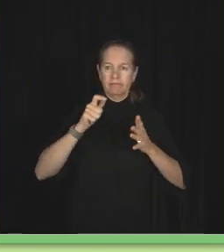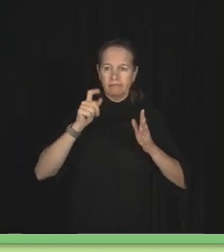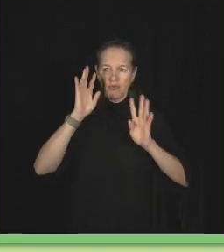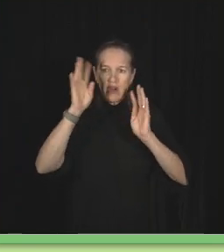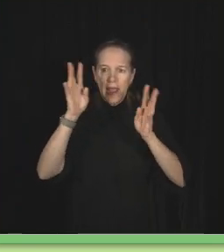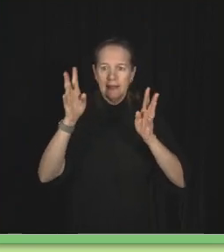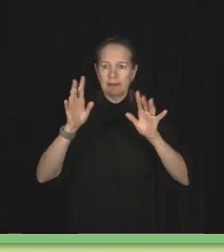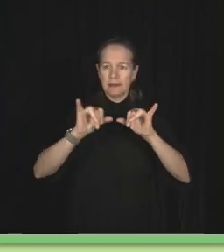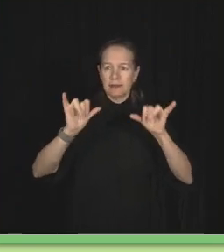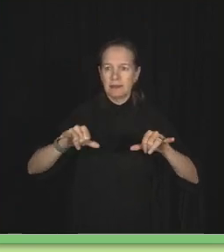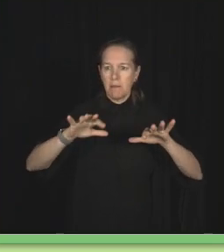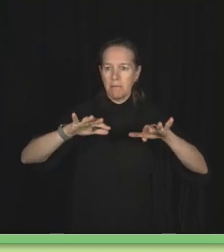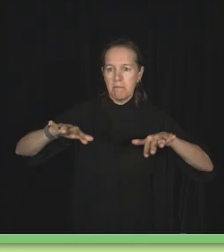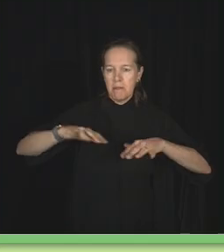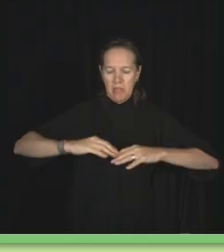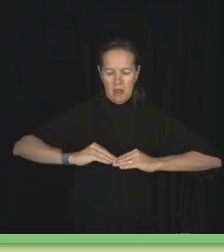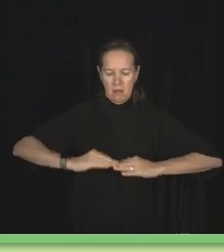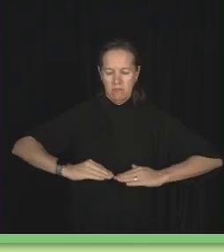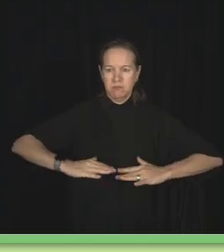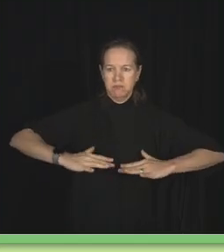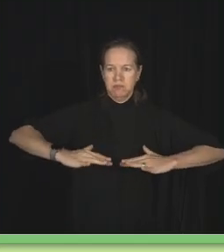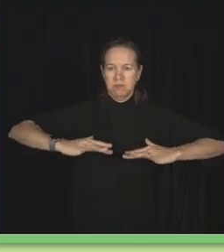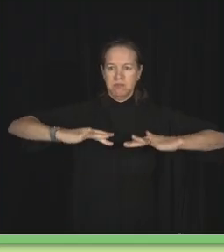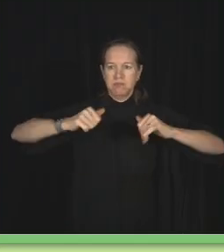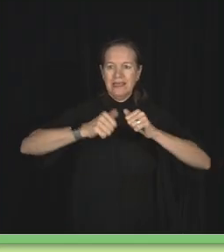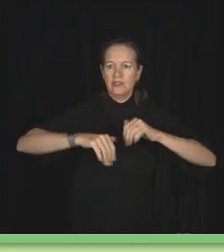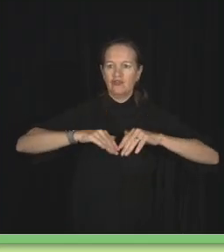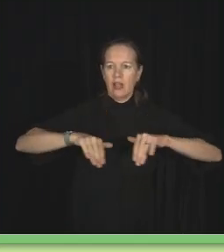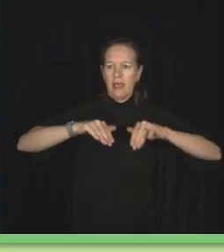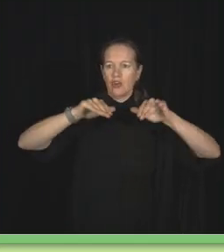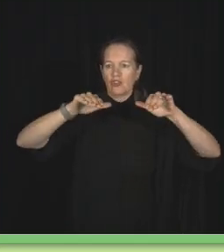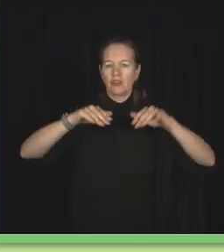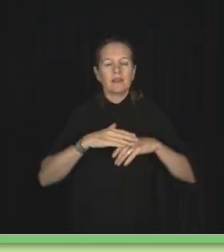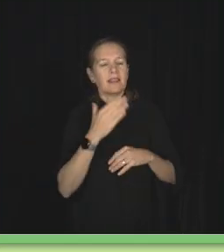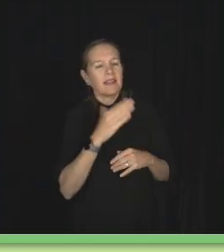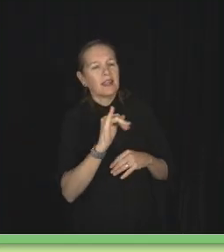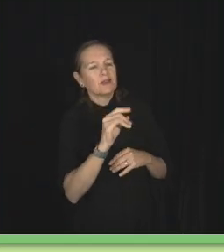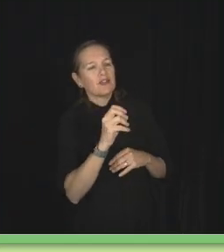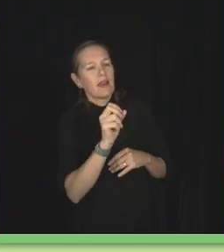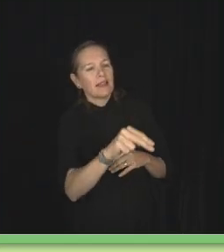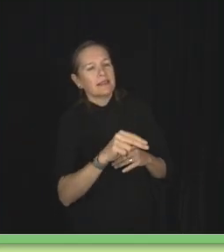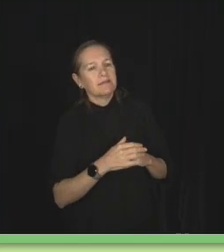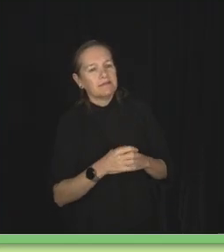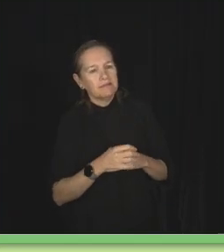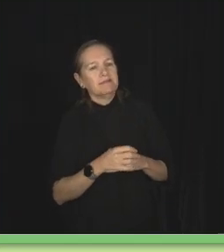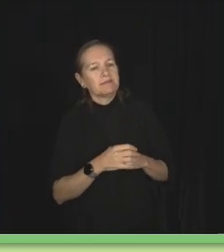and innovate at those other layers. Awesome. Thank you, Jonathan.